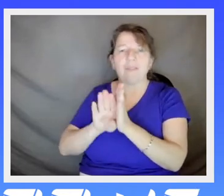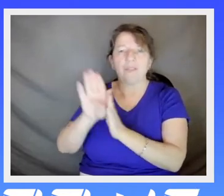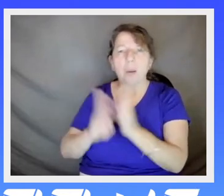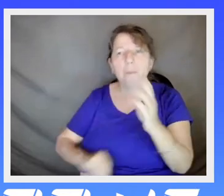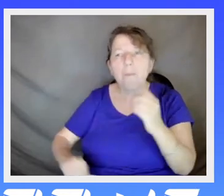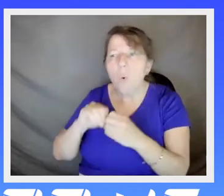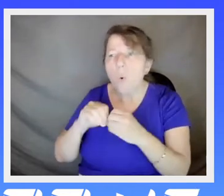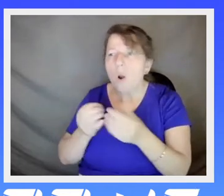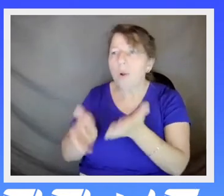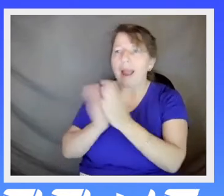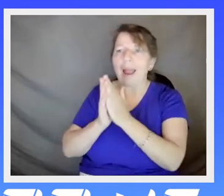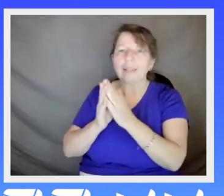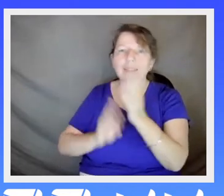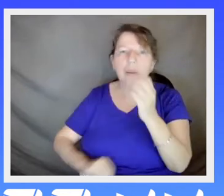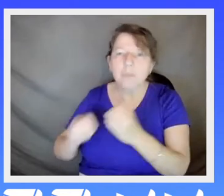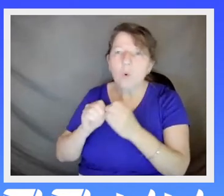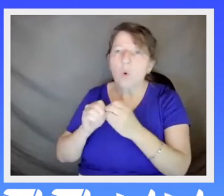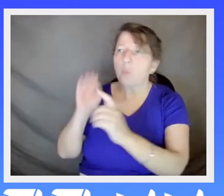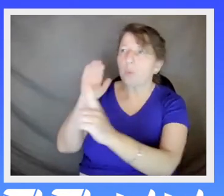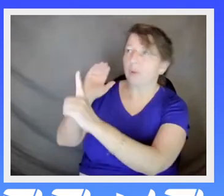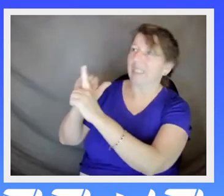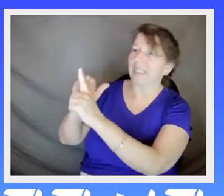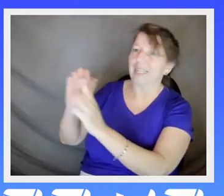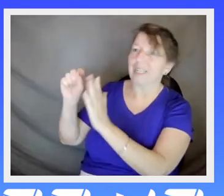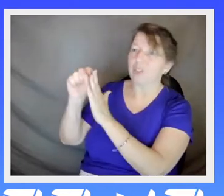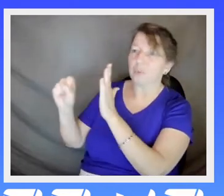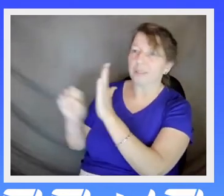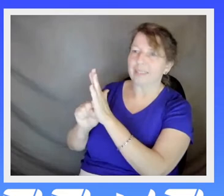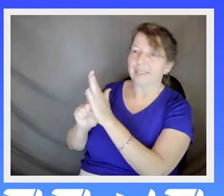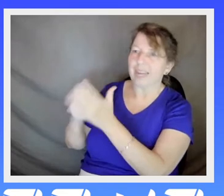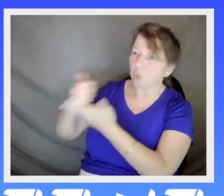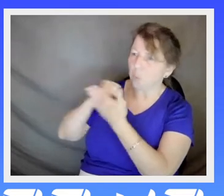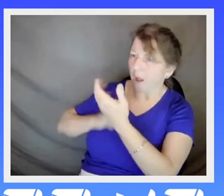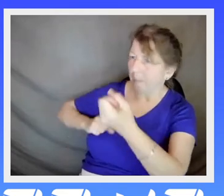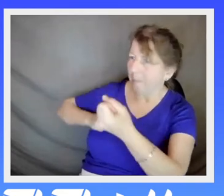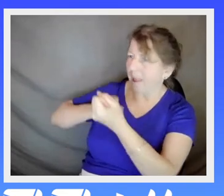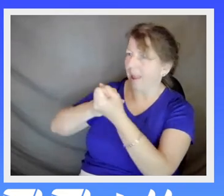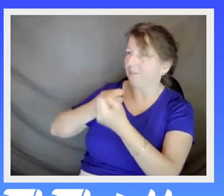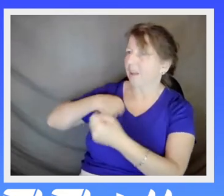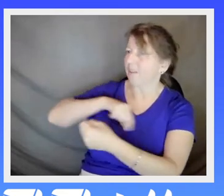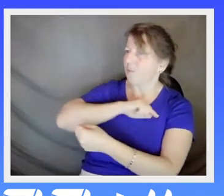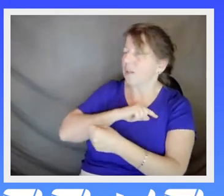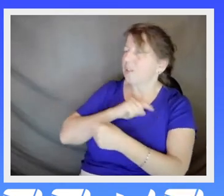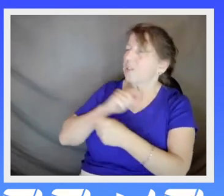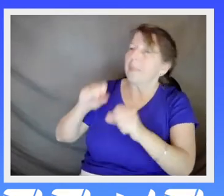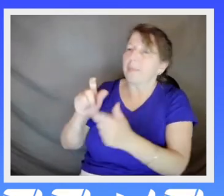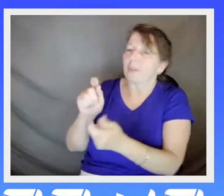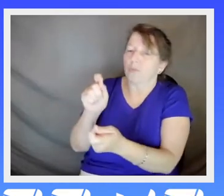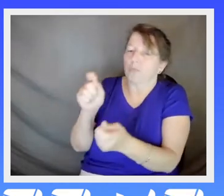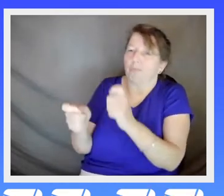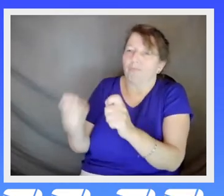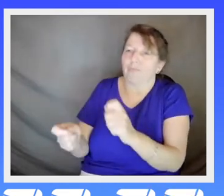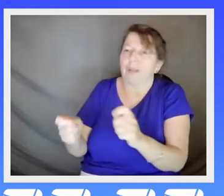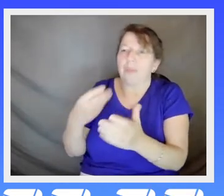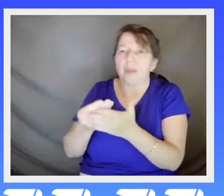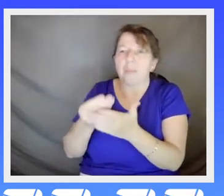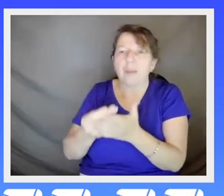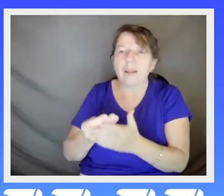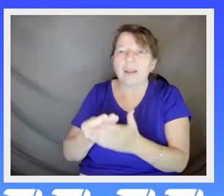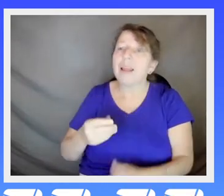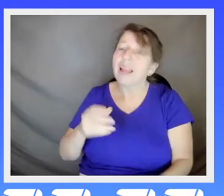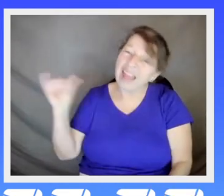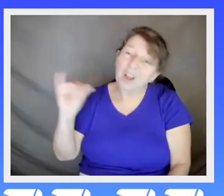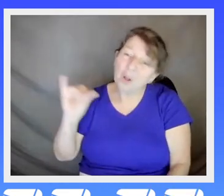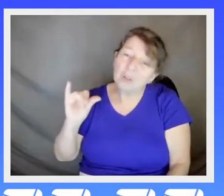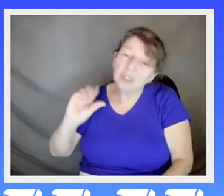this as a source, going to the state for the advocacy that would be required to change the allocation of funds and to create